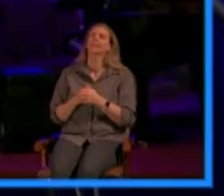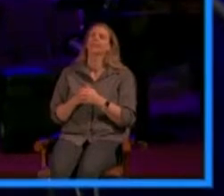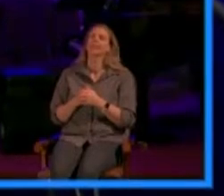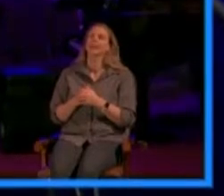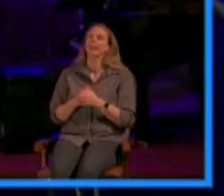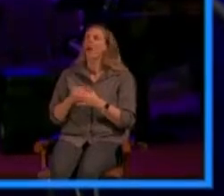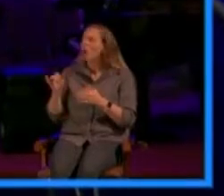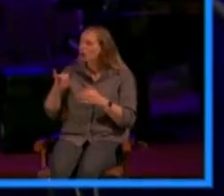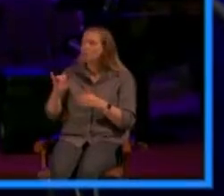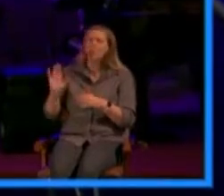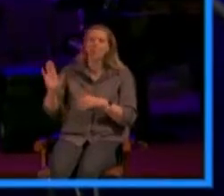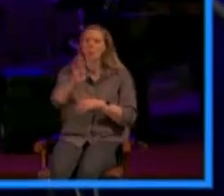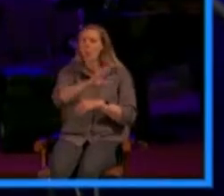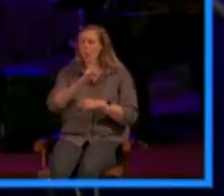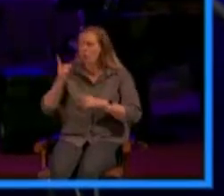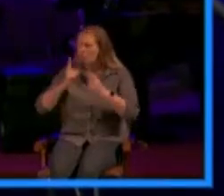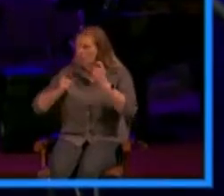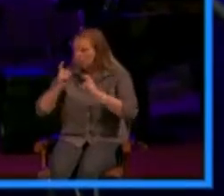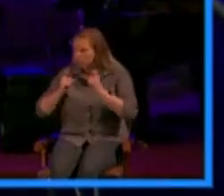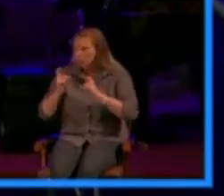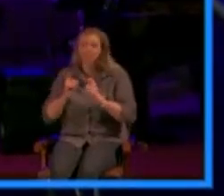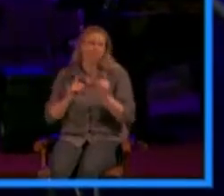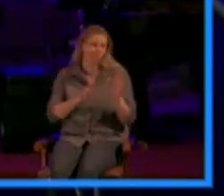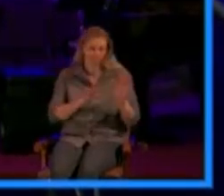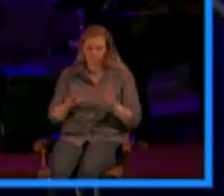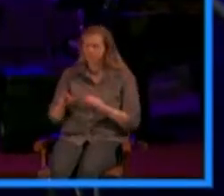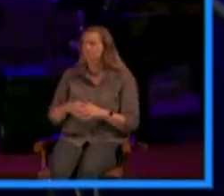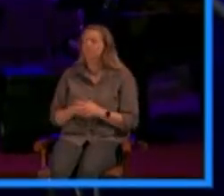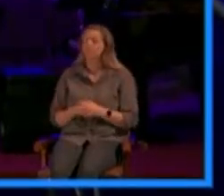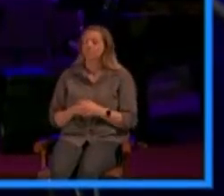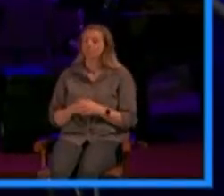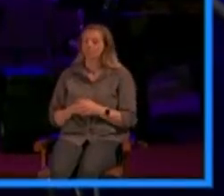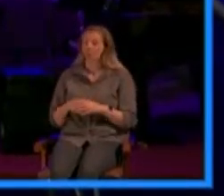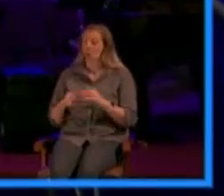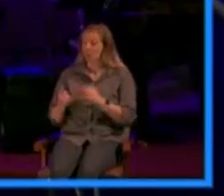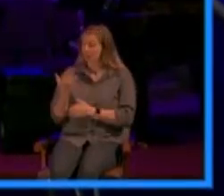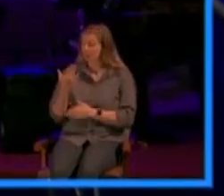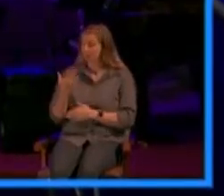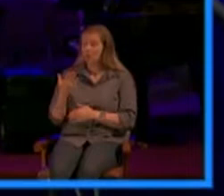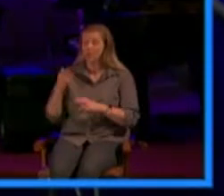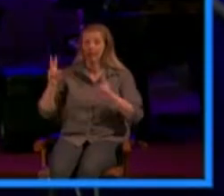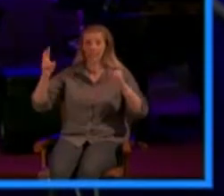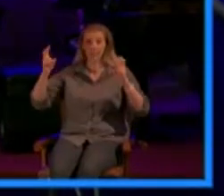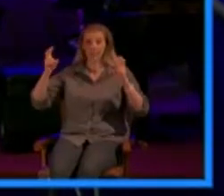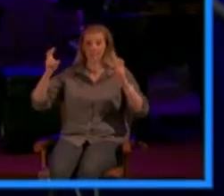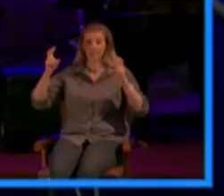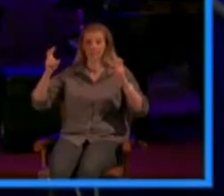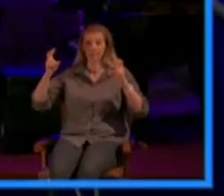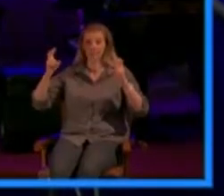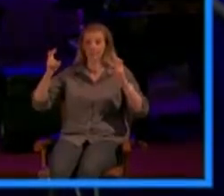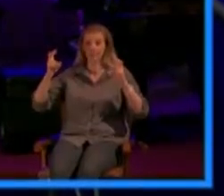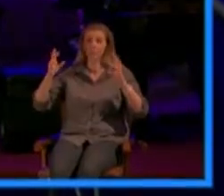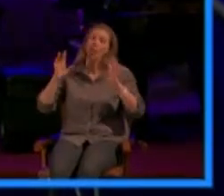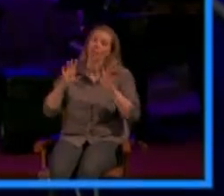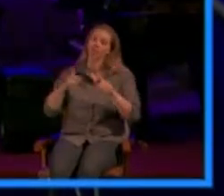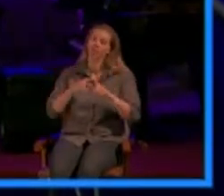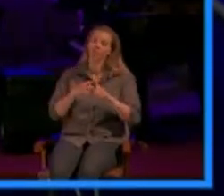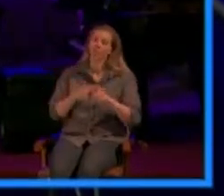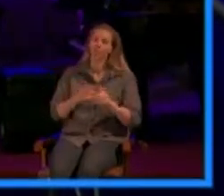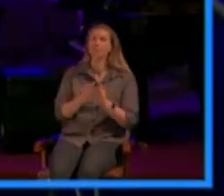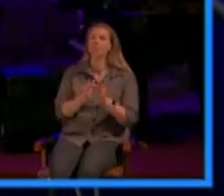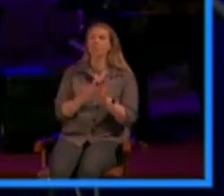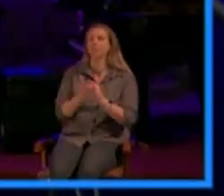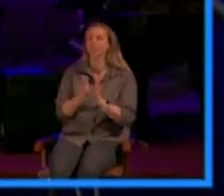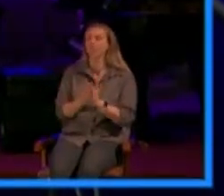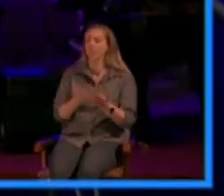questions. And so the theme this morning, if you have your Bibles, I want you to go ahead and open with me to Acts chapter 4. We're going to look at